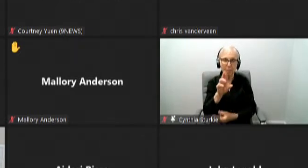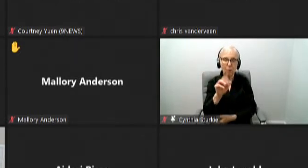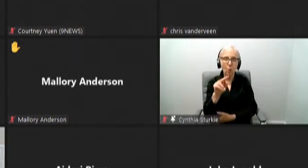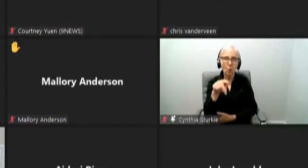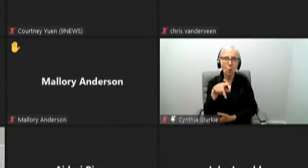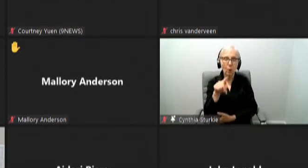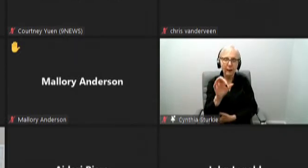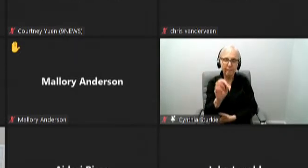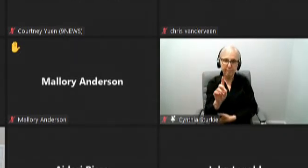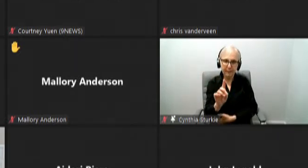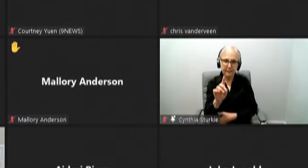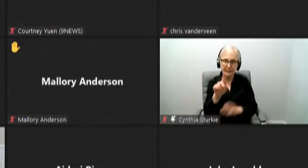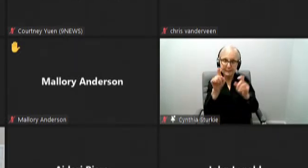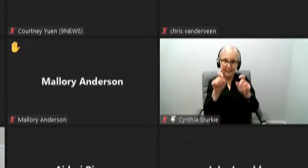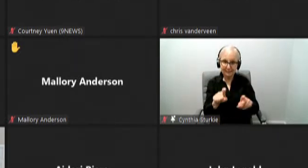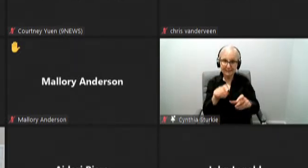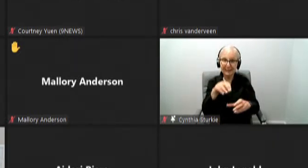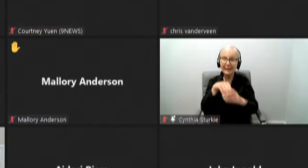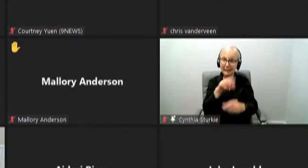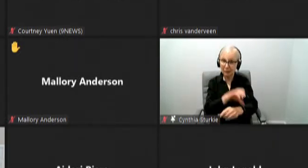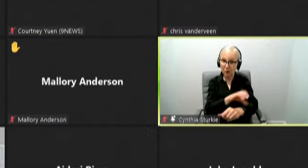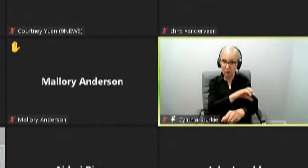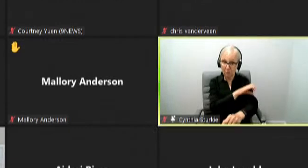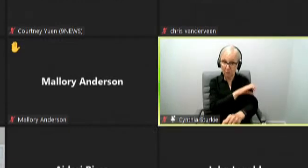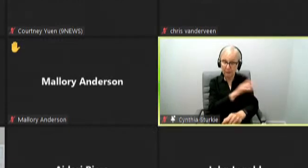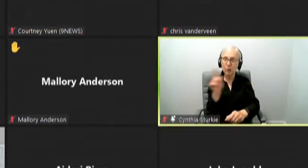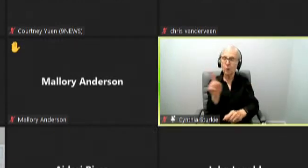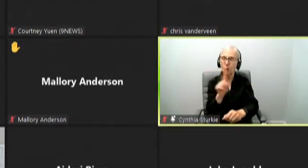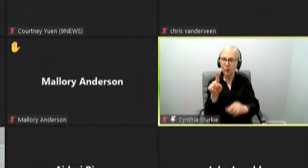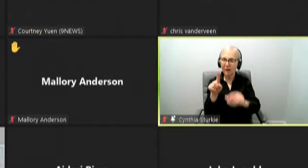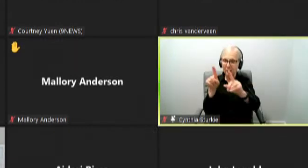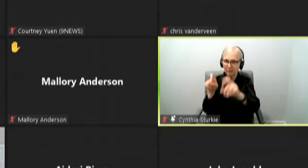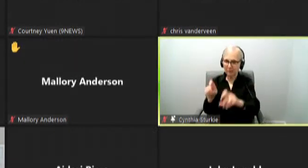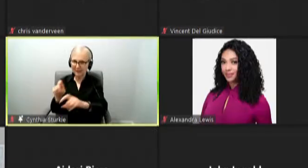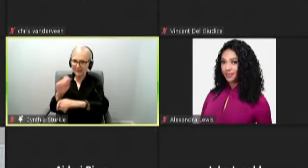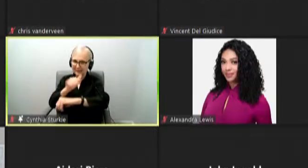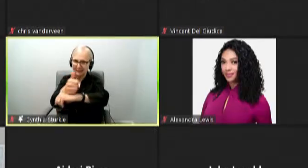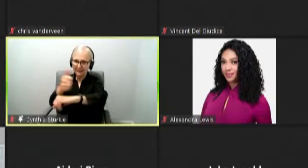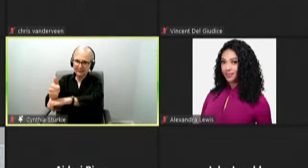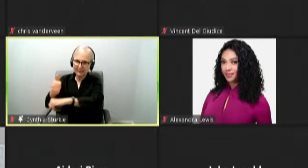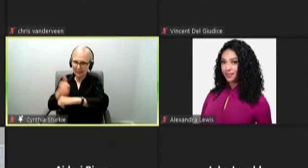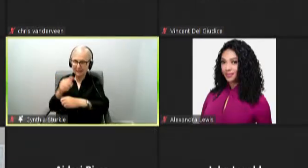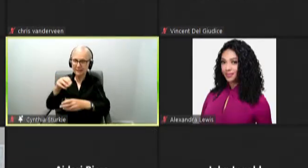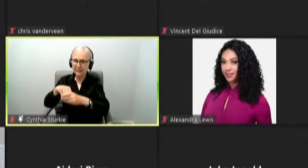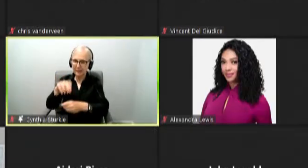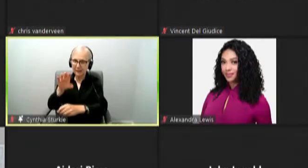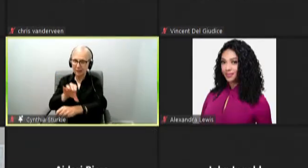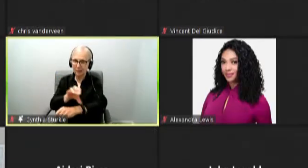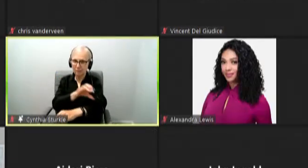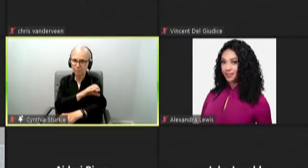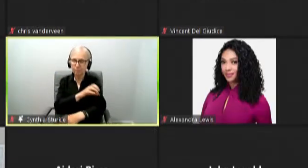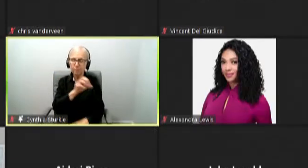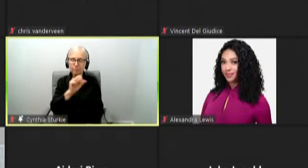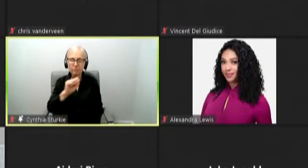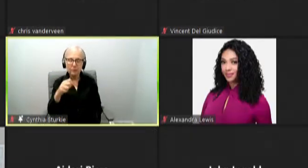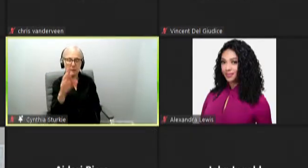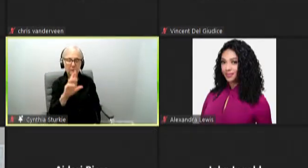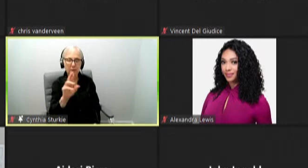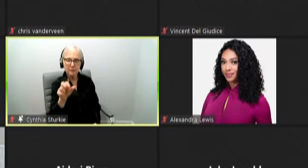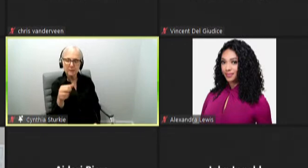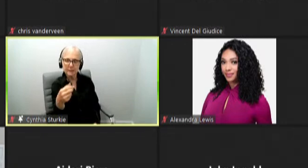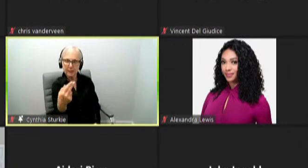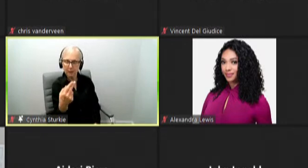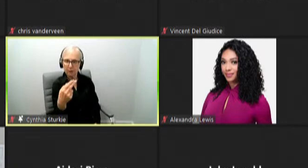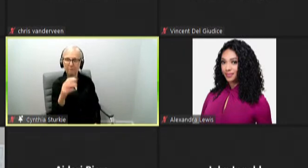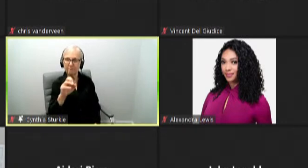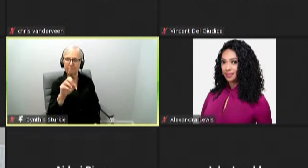where our community testing sites are. All right, let's go to Sarah Flower. Hi, Sarah Flower with KSUT Tribal Radio.